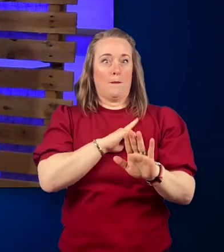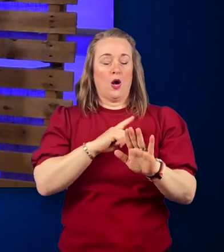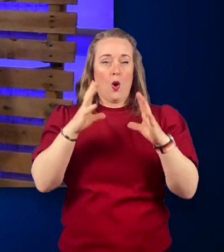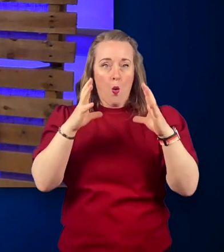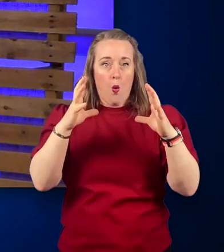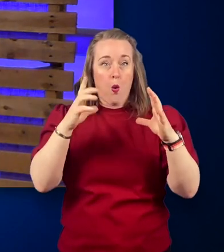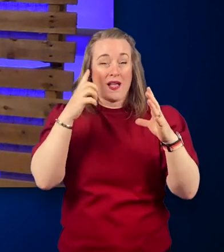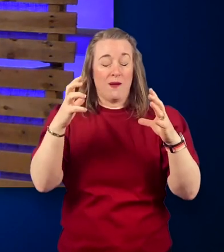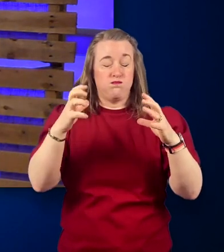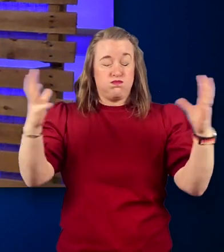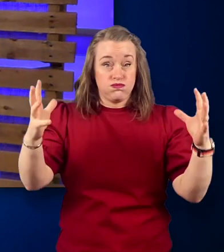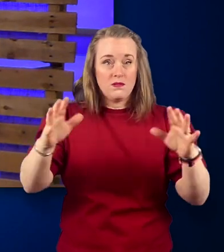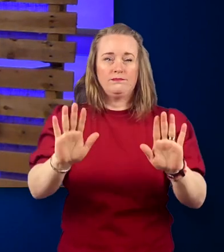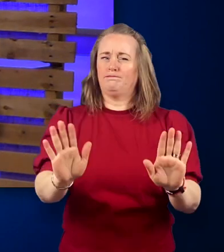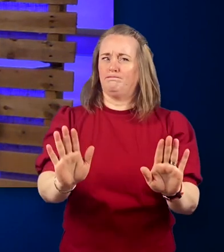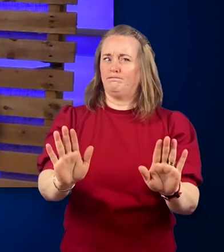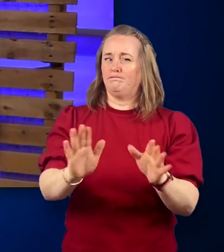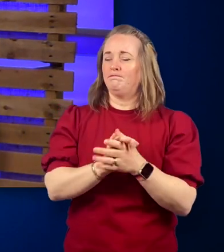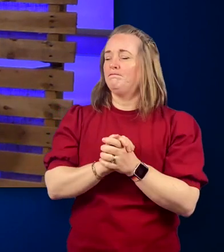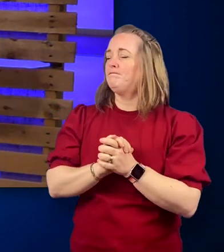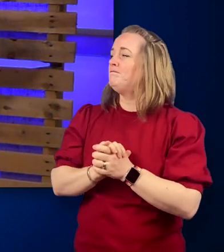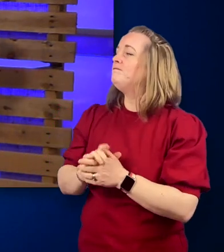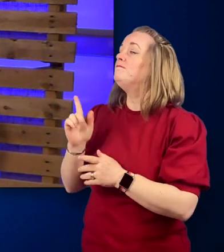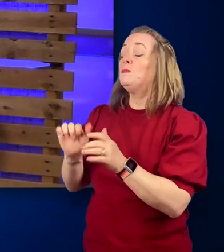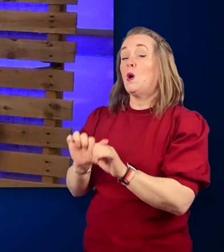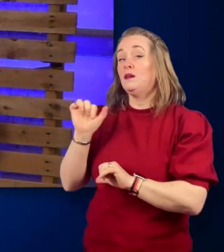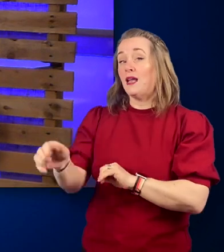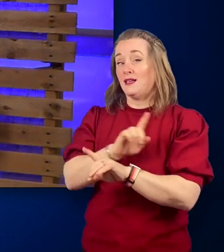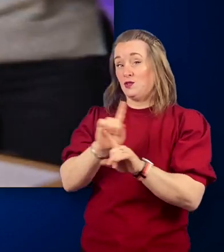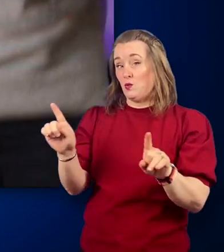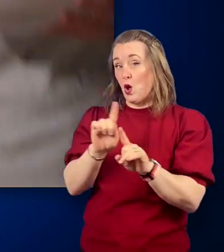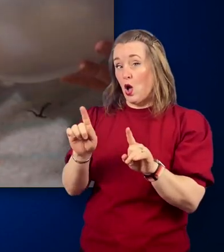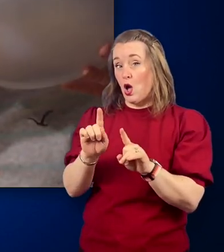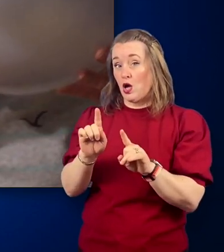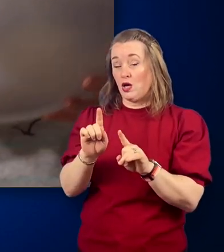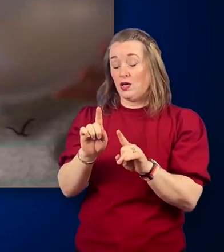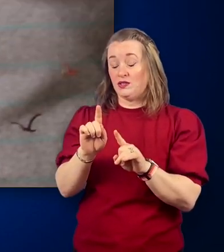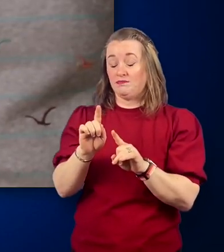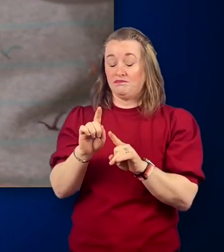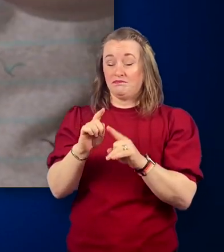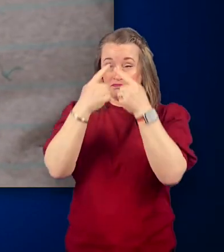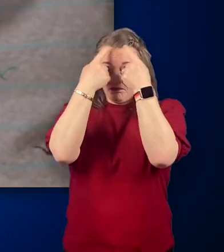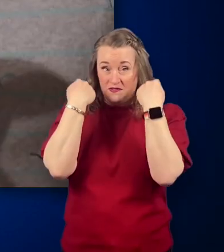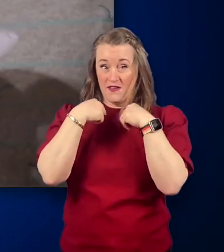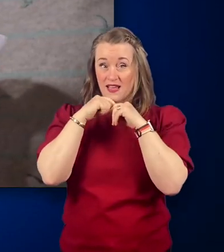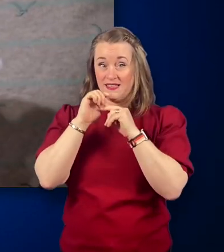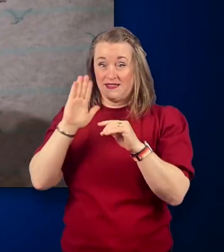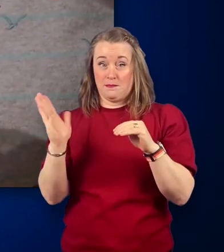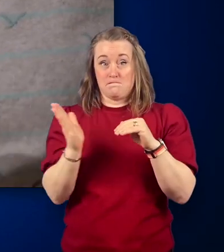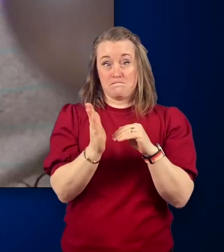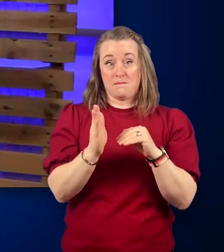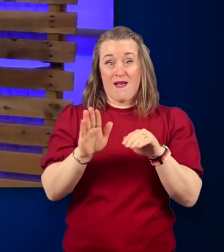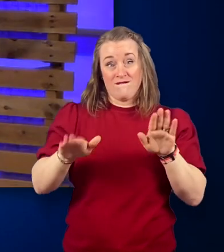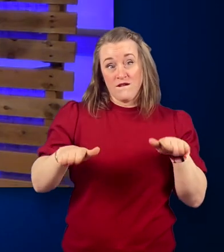good thing. So, and the next thing I'm gonna do is I'm gonna put a head on the donkey, some feet on the